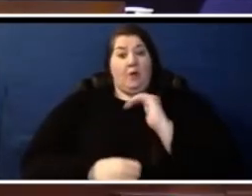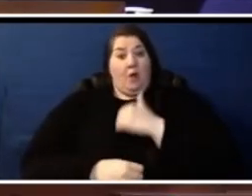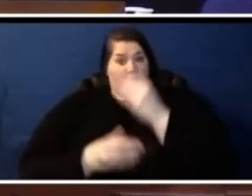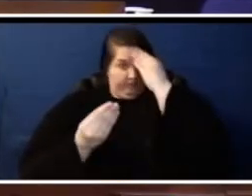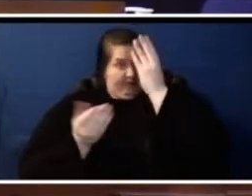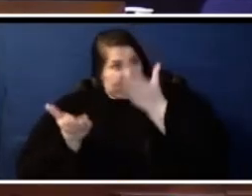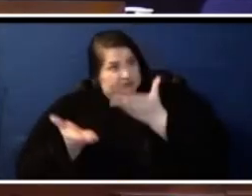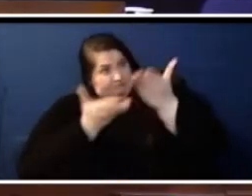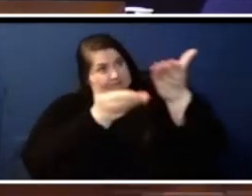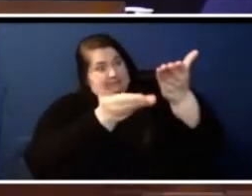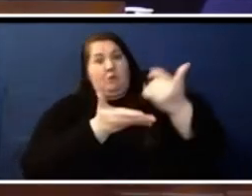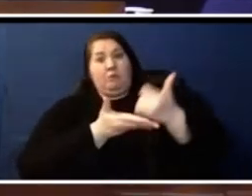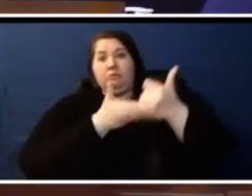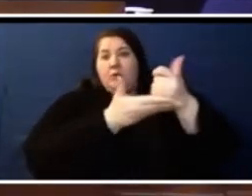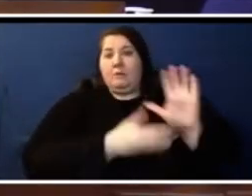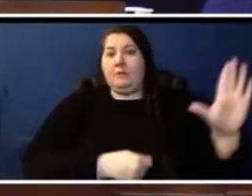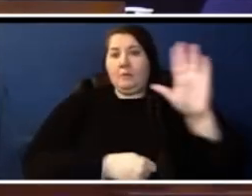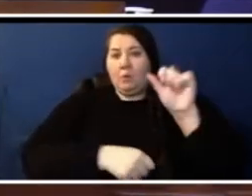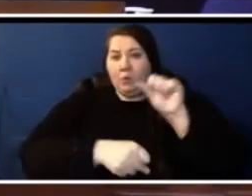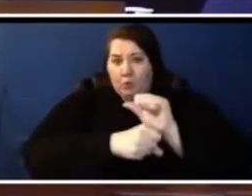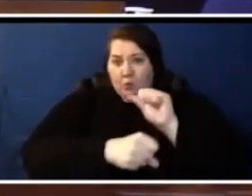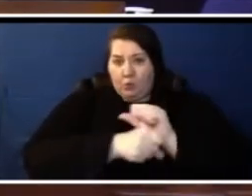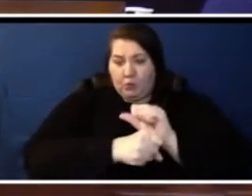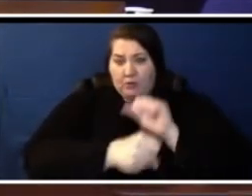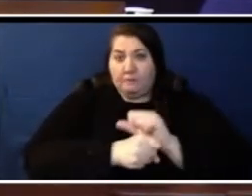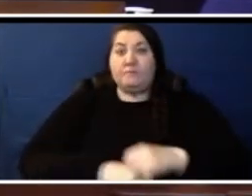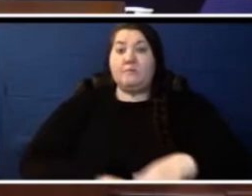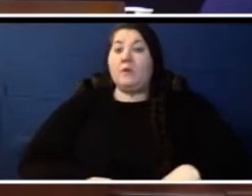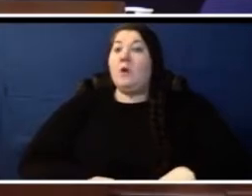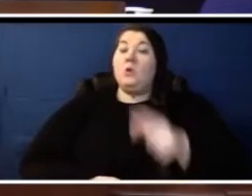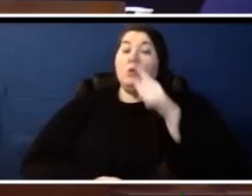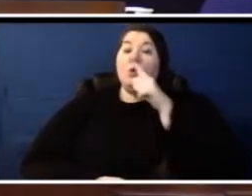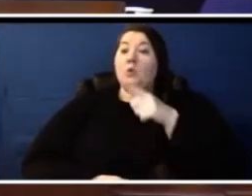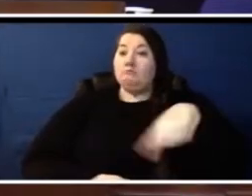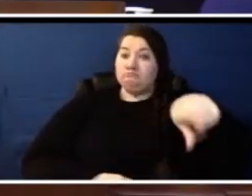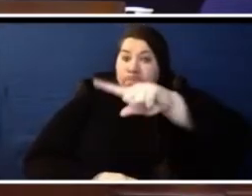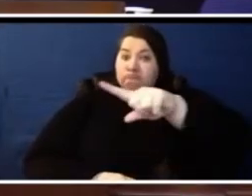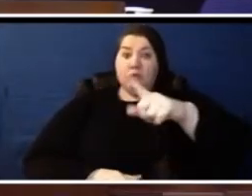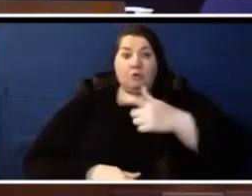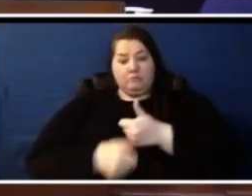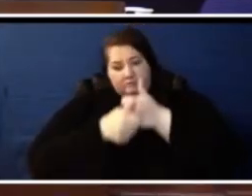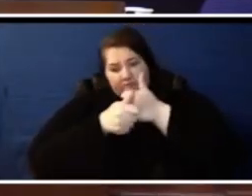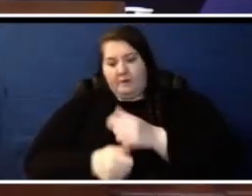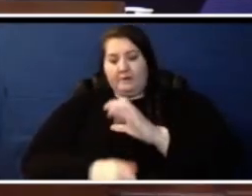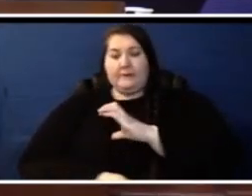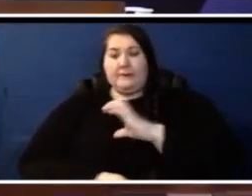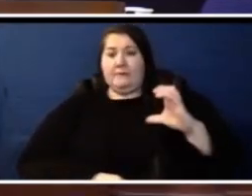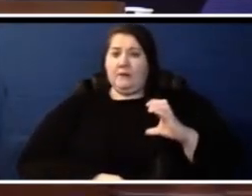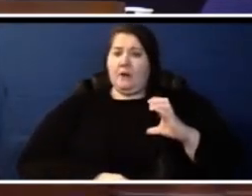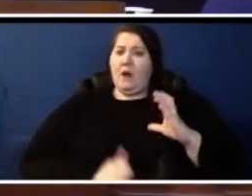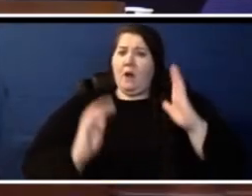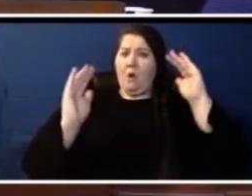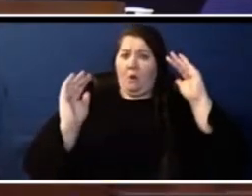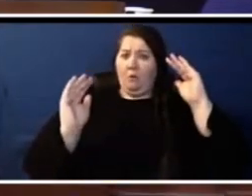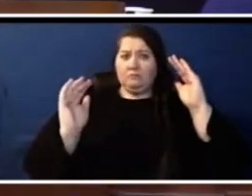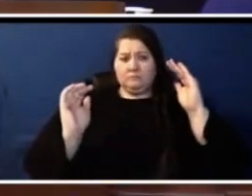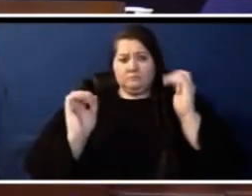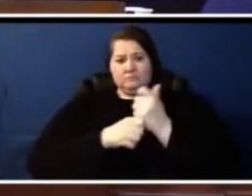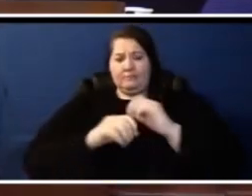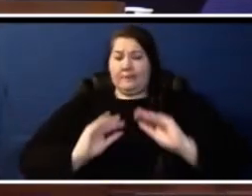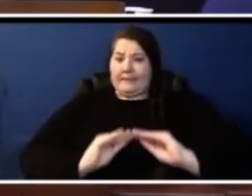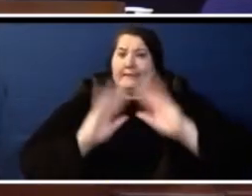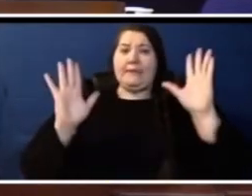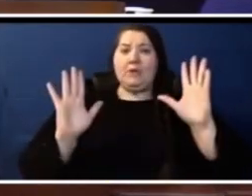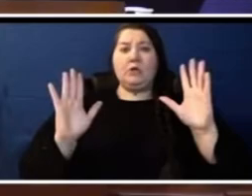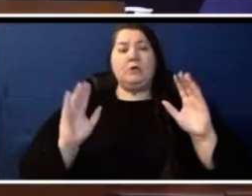work. And for those of you who have followed this committee's work, I hope we've helped make clear that there's a